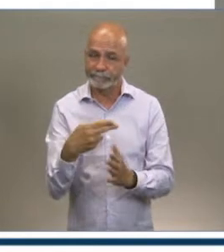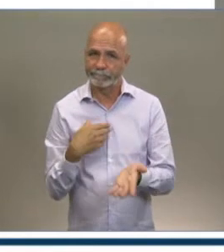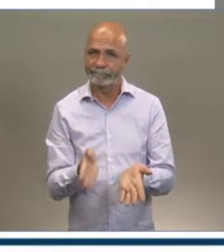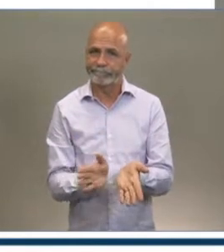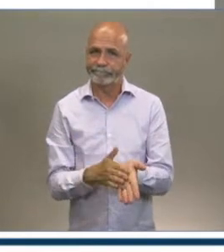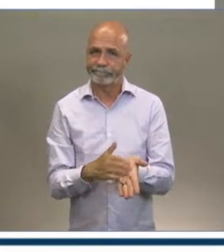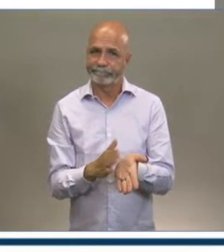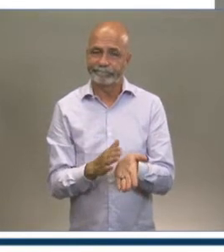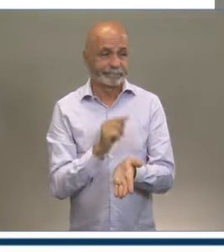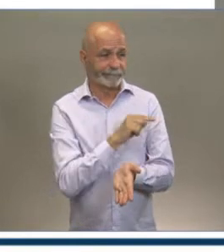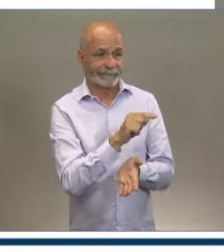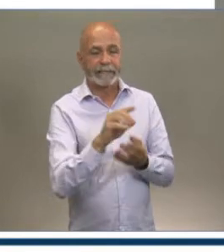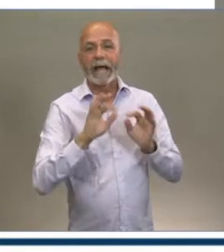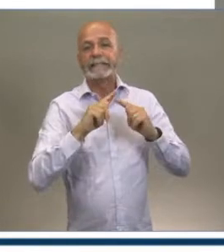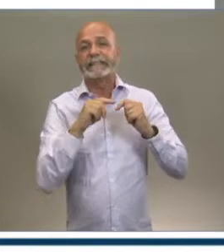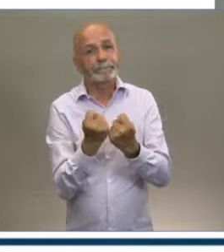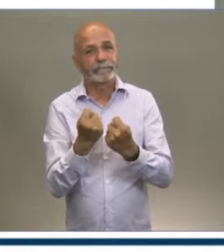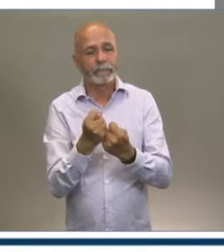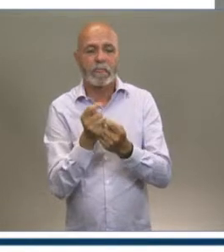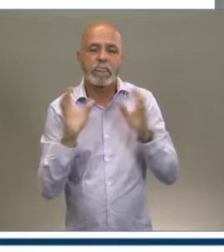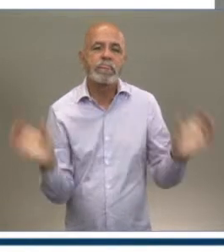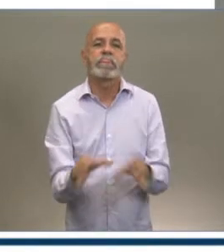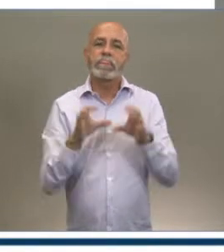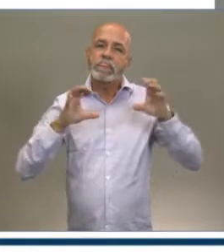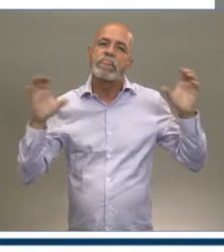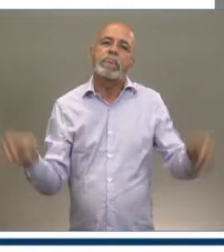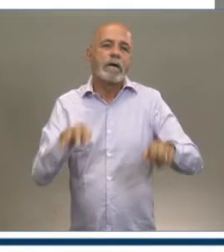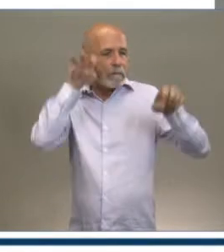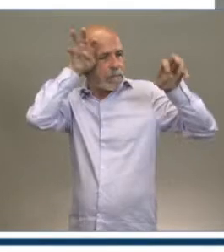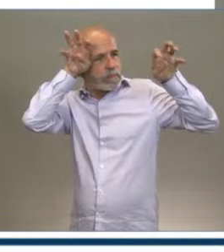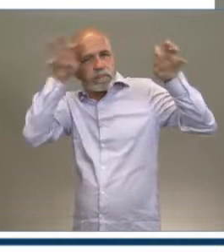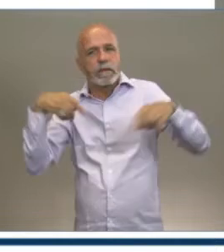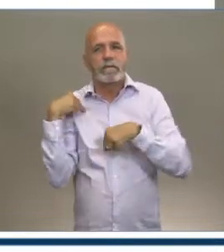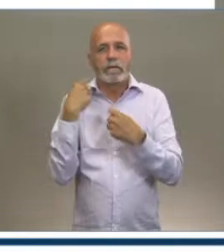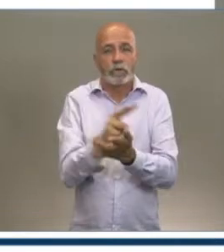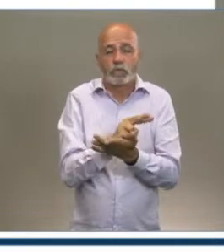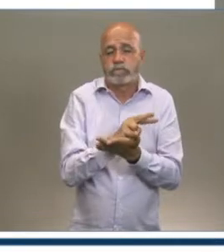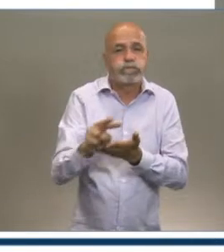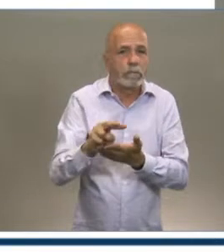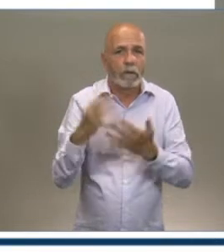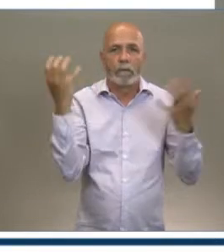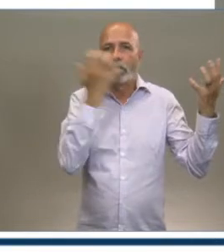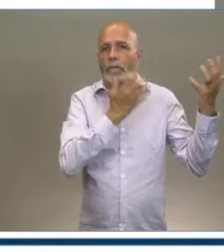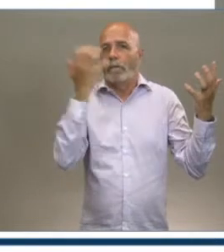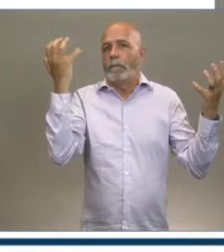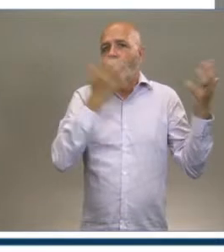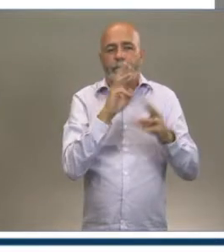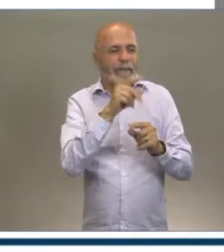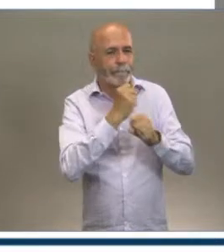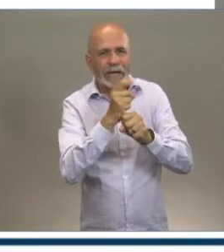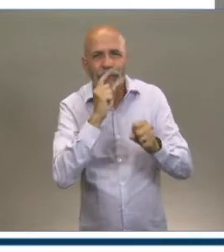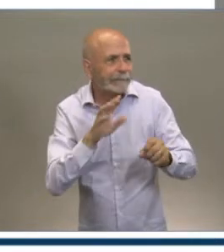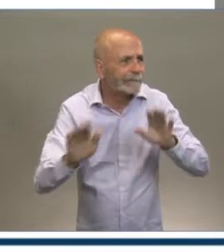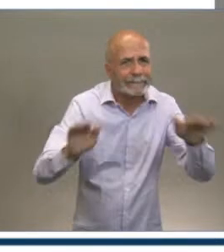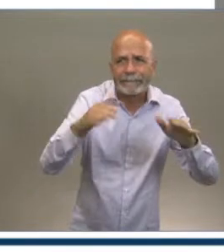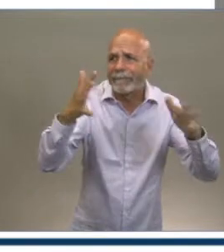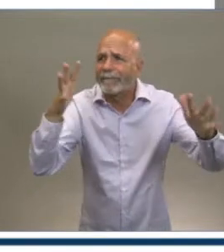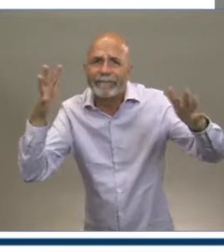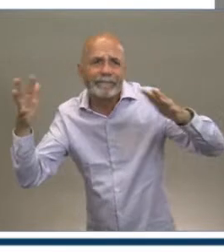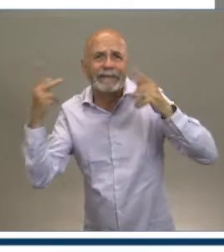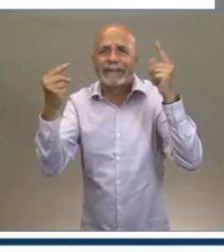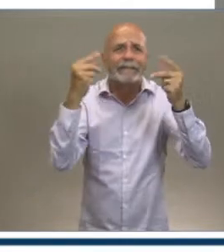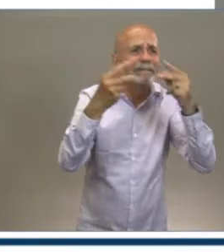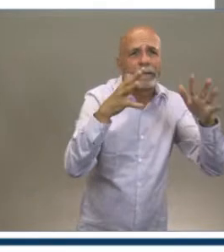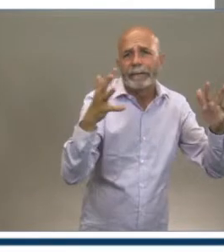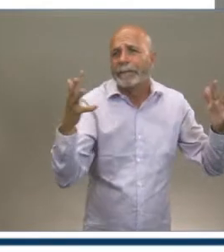people who have been working flat out for the last 2 weeks to make sure that all Nova Scotians have the opportunity to get vaccinated in a very